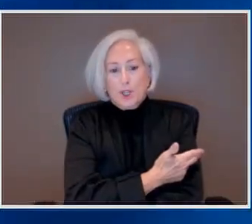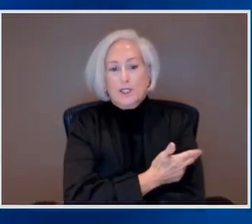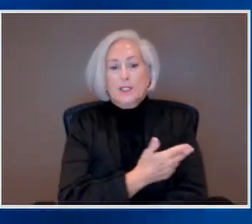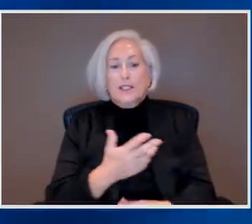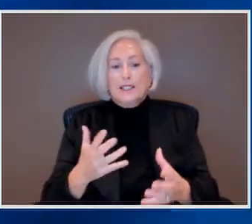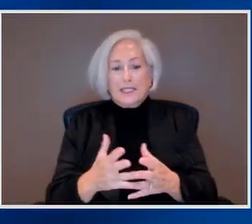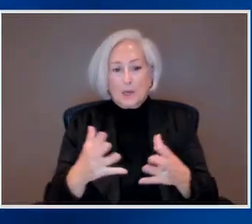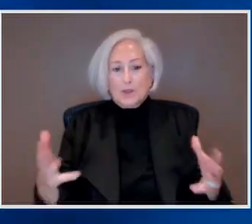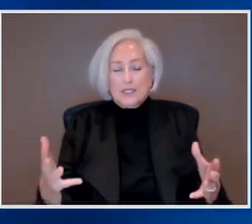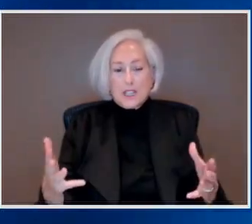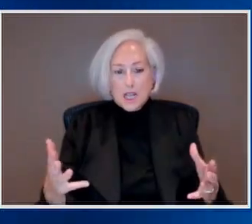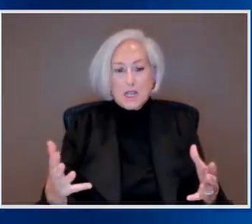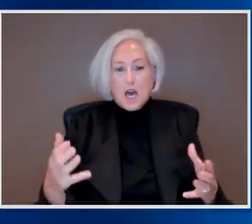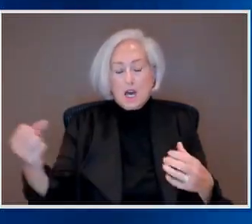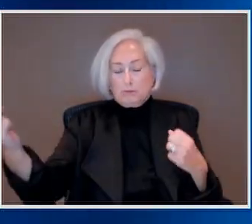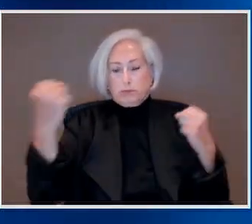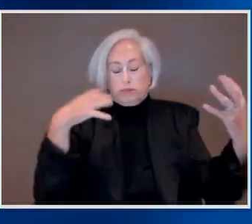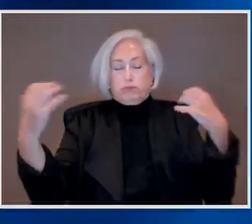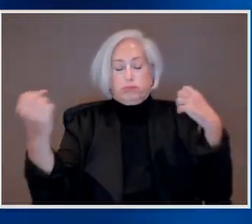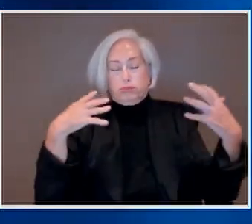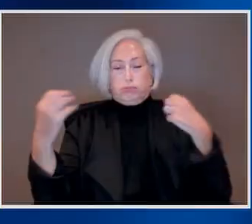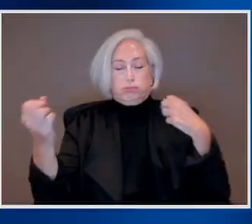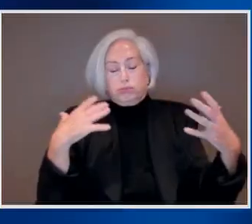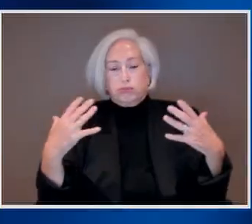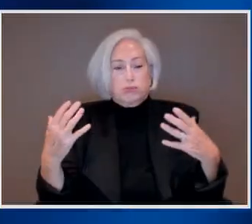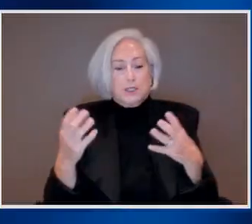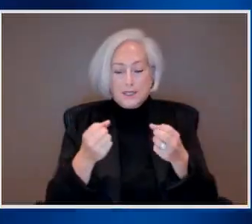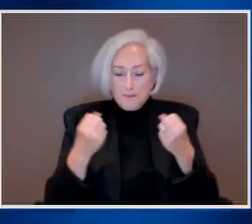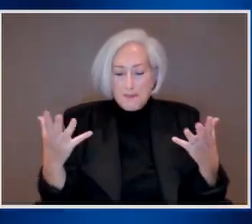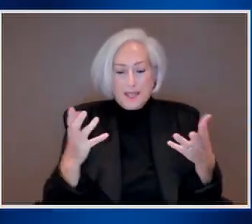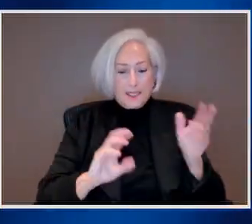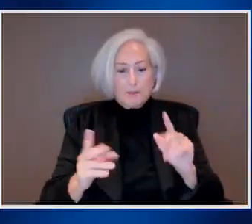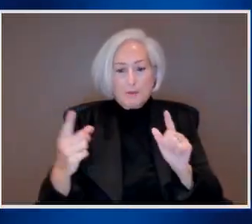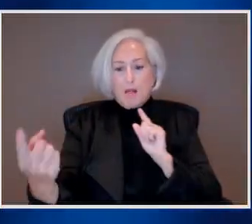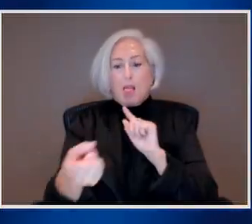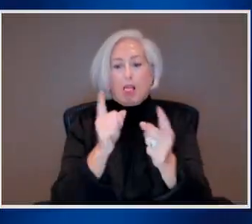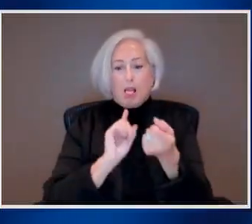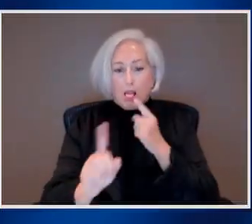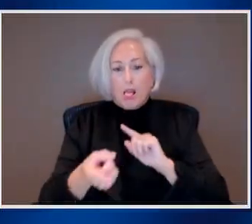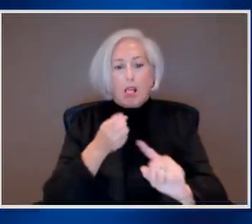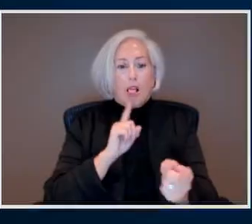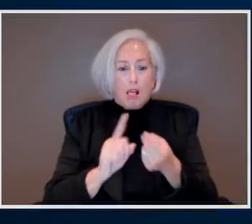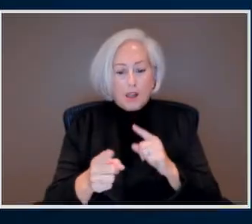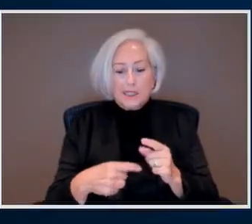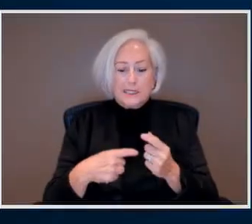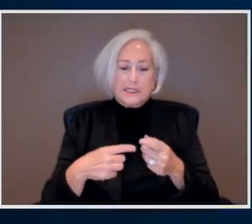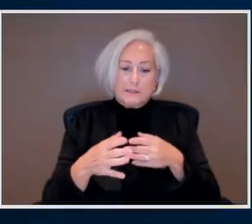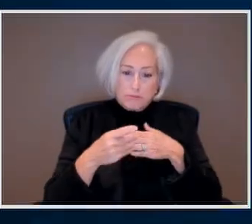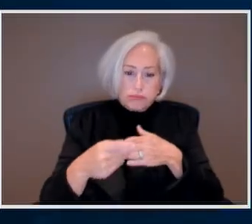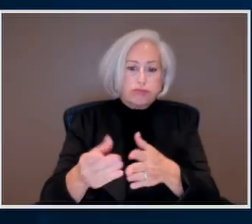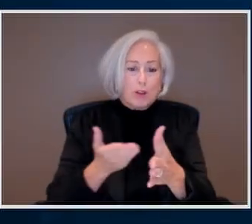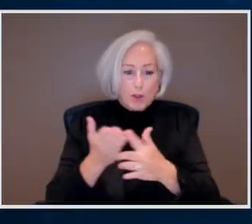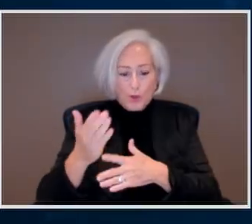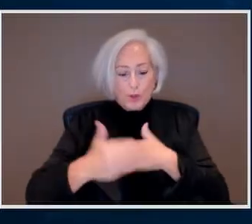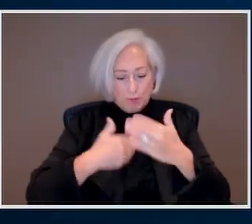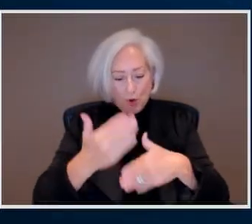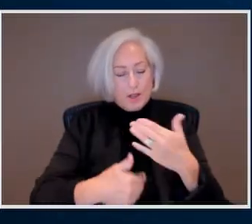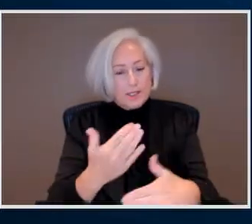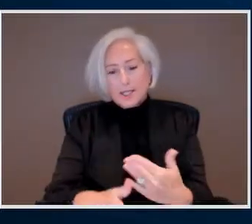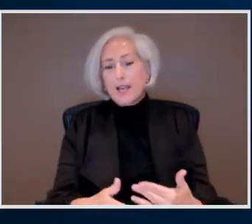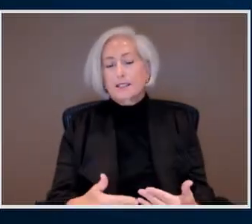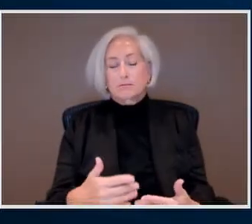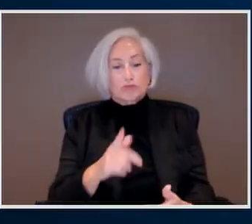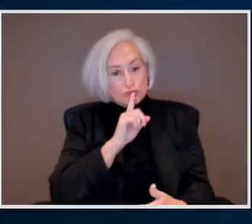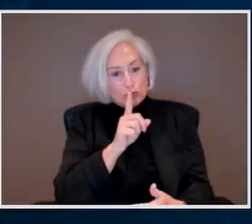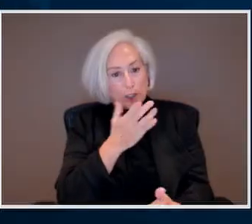you. There was several people coming in, coming out, walking us through the steps, very supportive at KU. And I